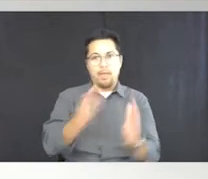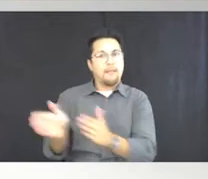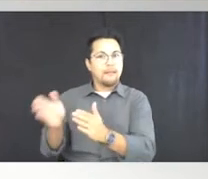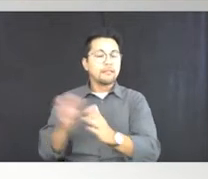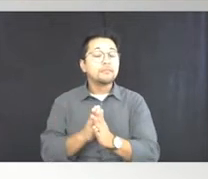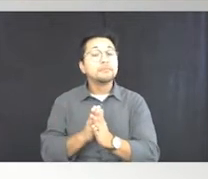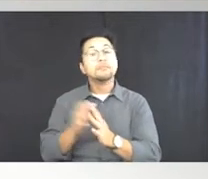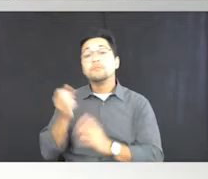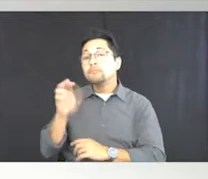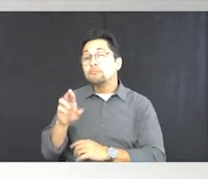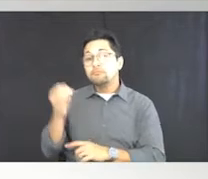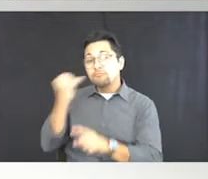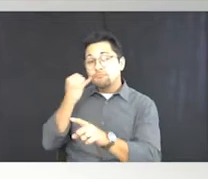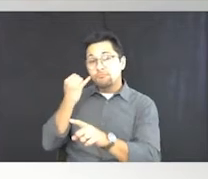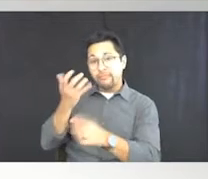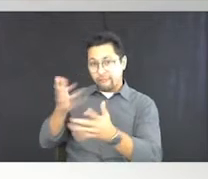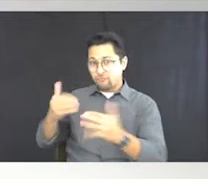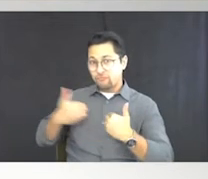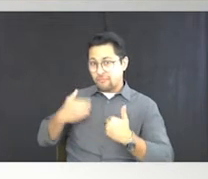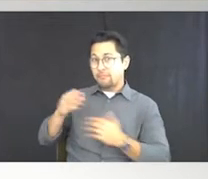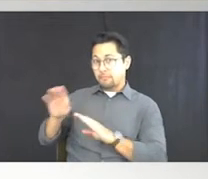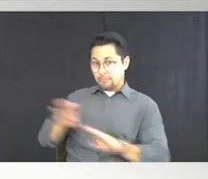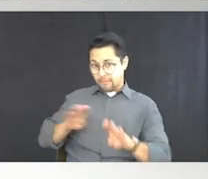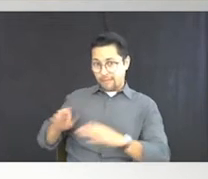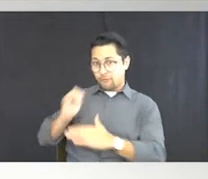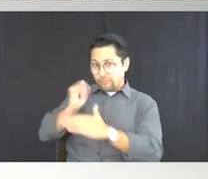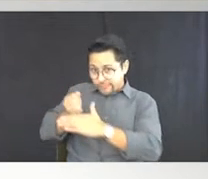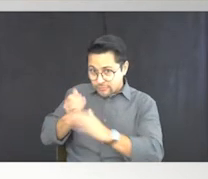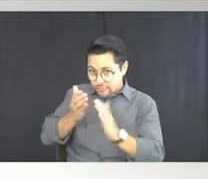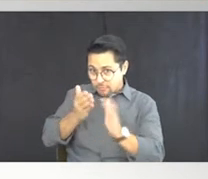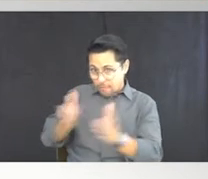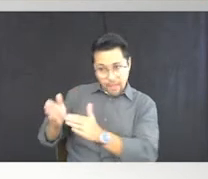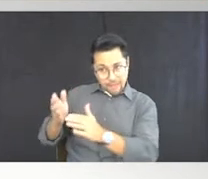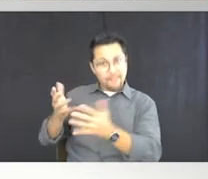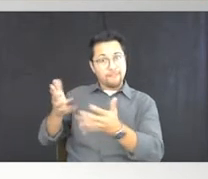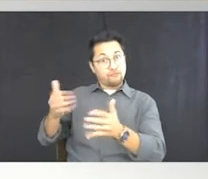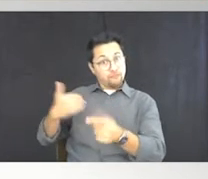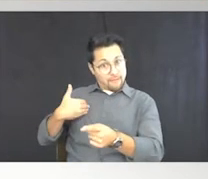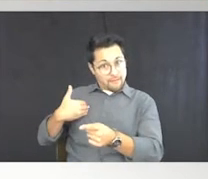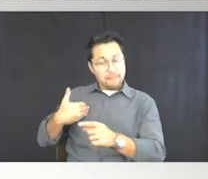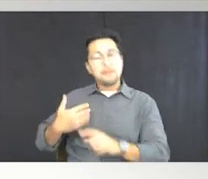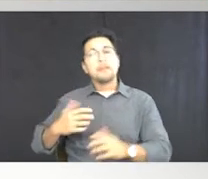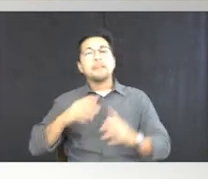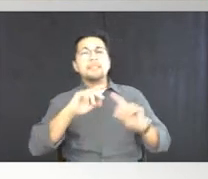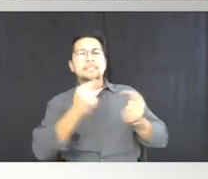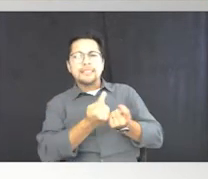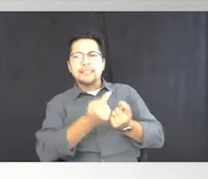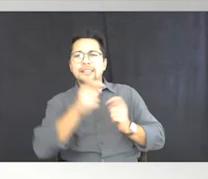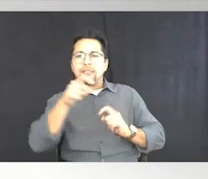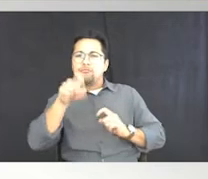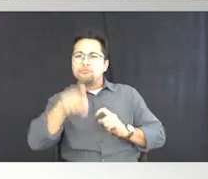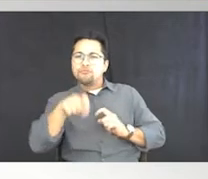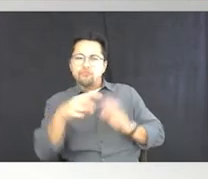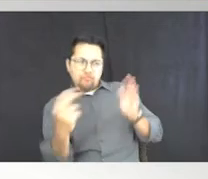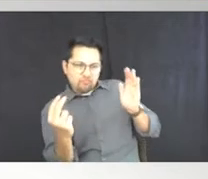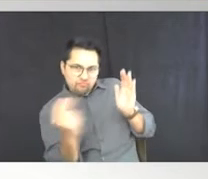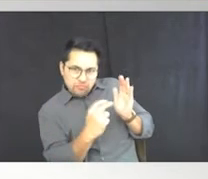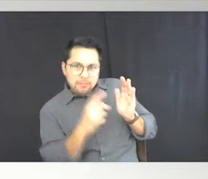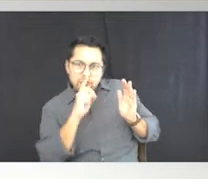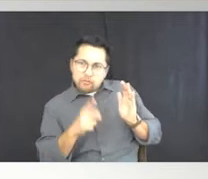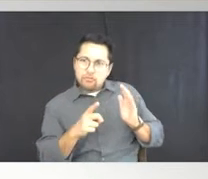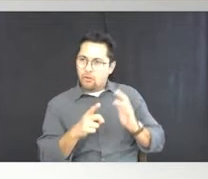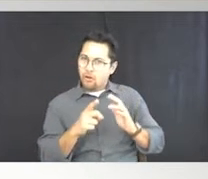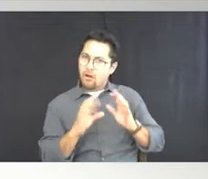Or if the student already has a behavior intervention plan, the team should review it to make sure it addresses